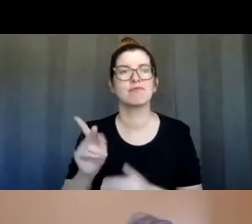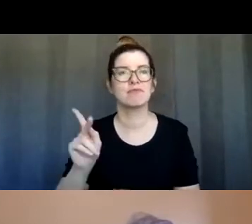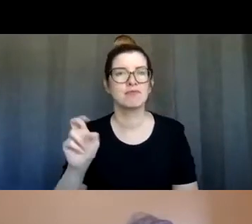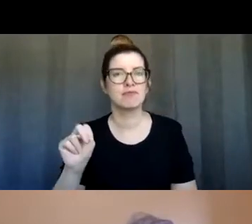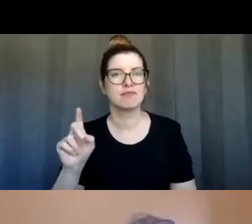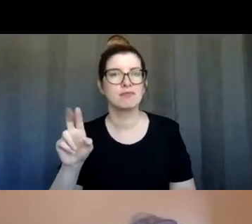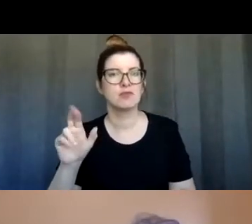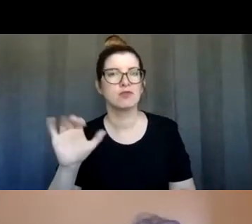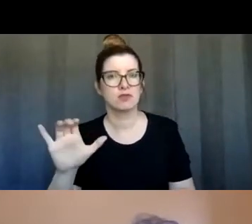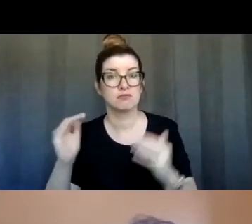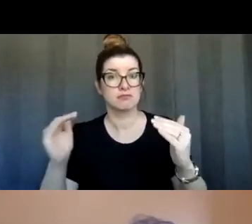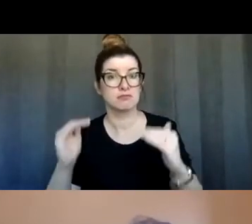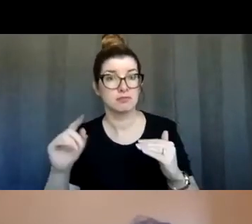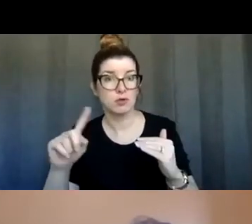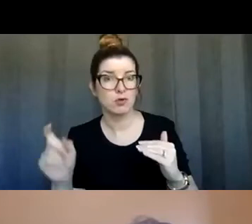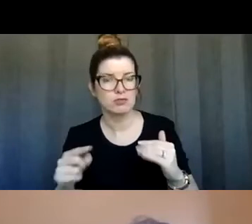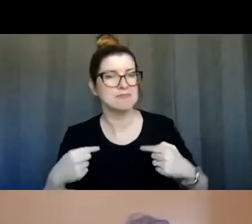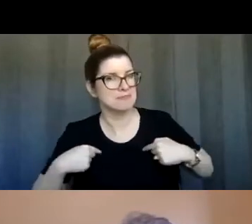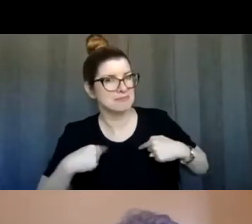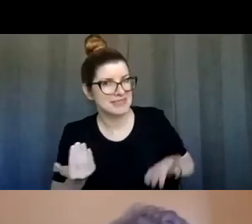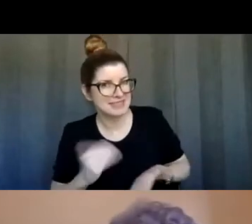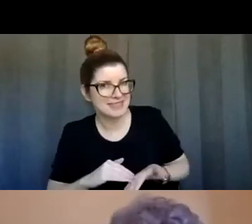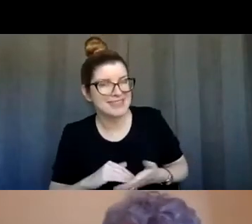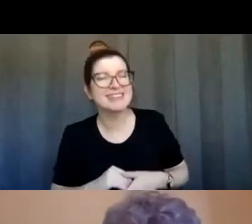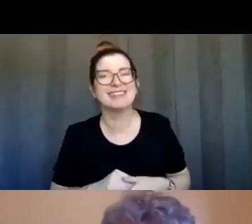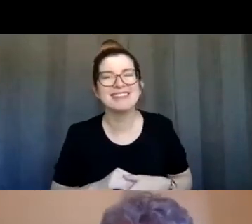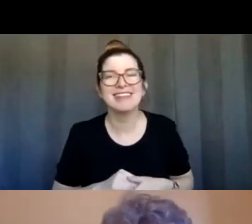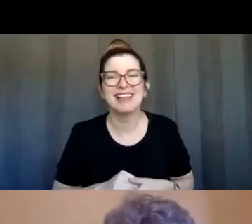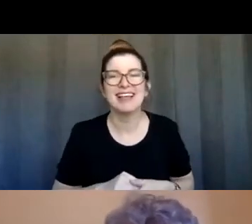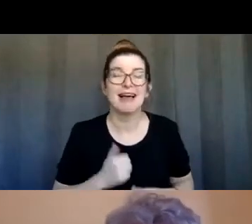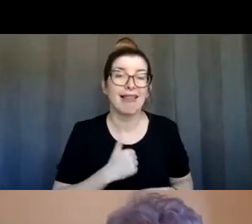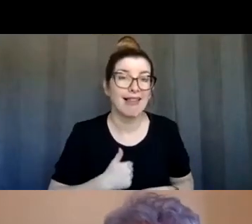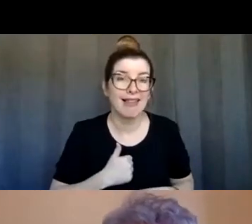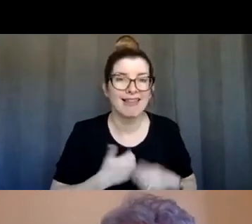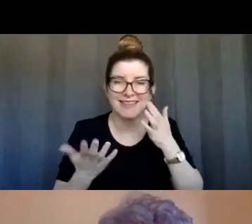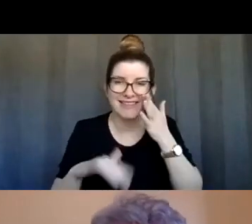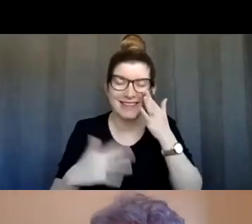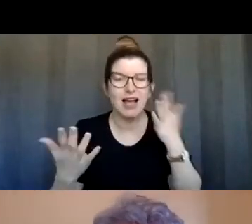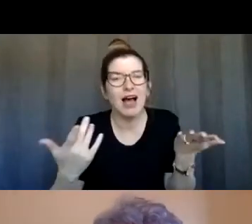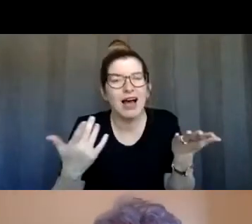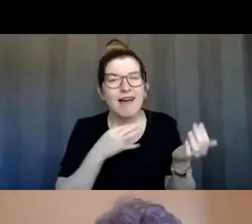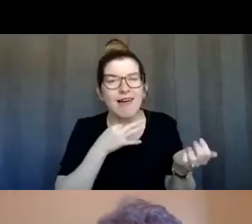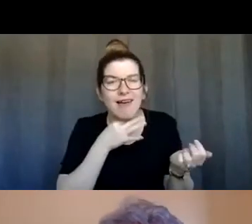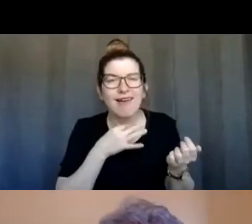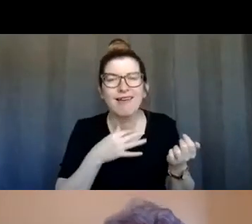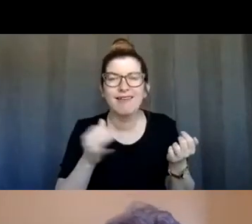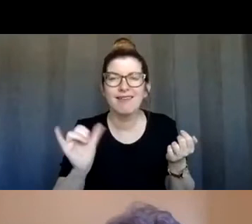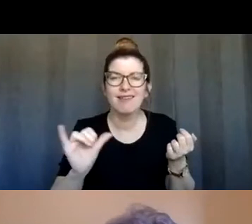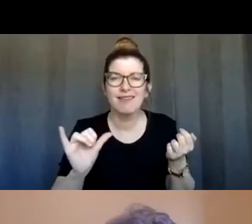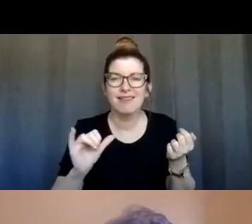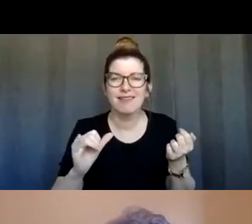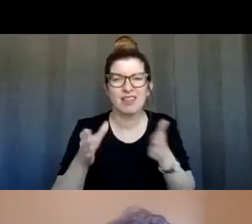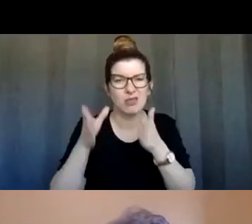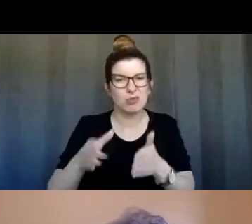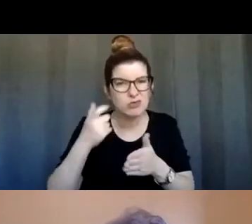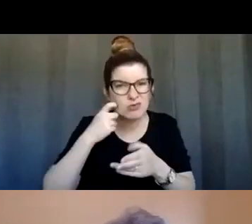Let's see, the next question is from me again. And I guess, I'm sorry, I want, you know, I want to know kind of like what you just, the person that you just